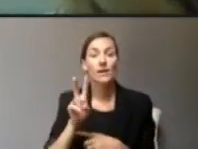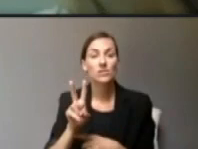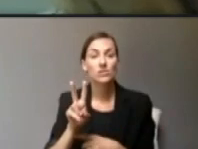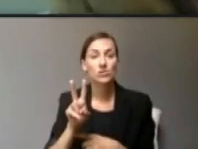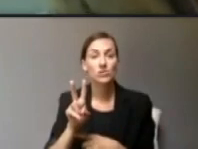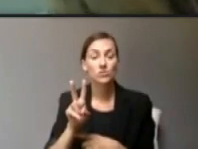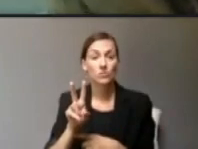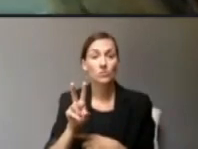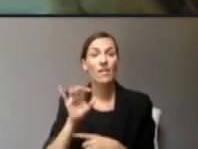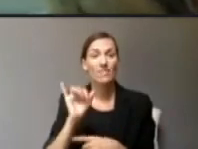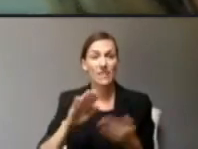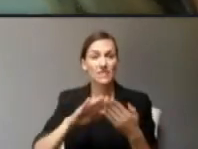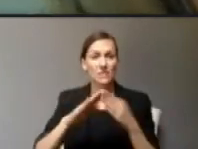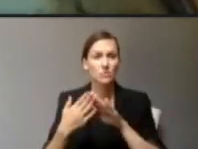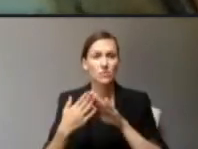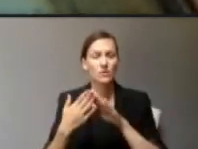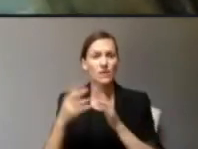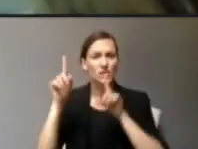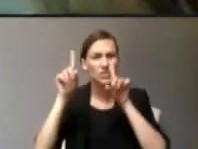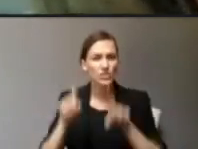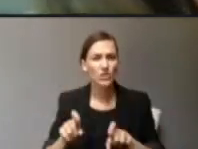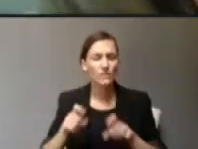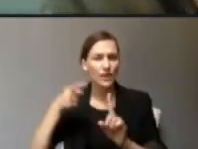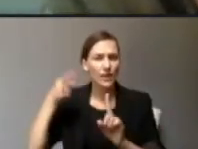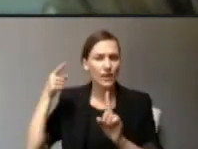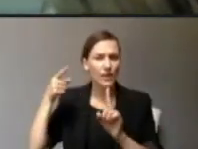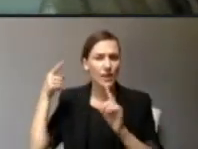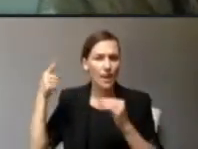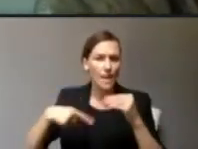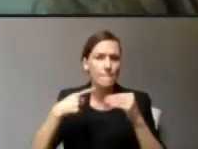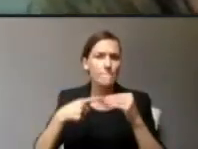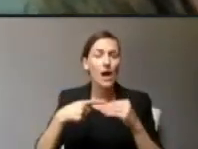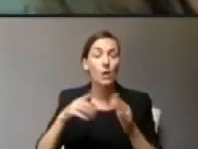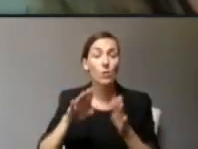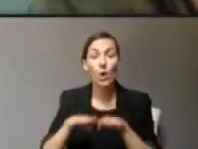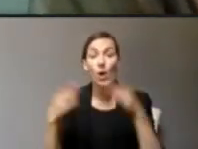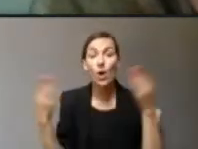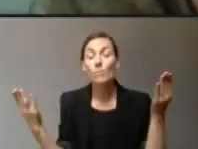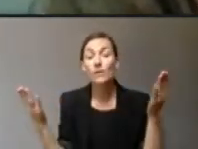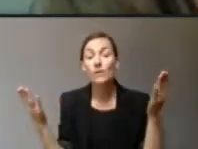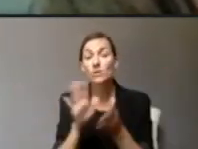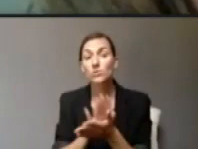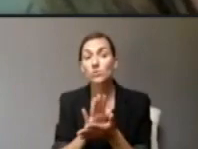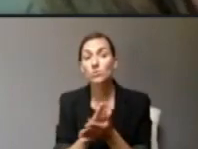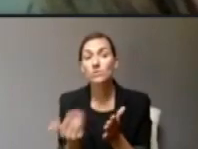community survey about reopening schools, and we want